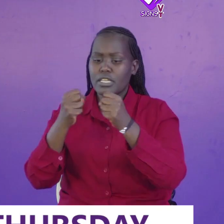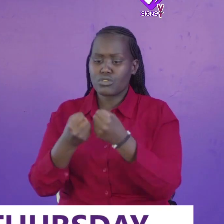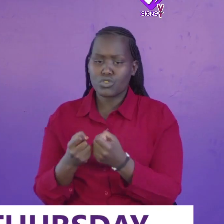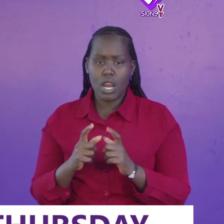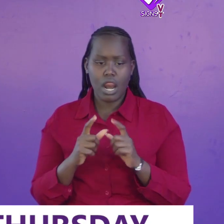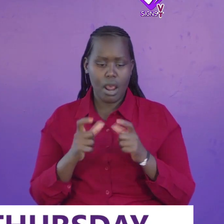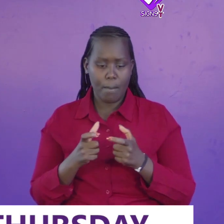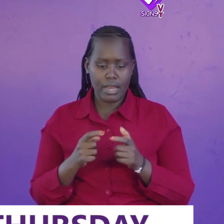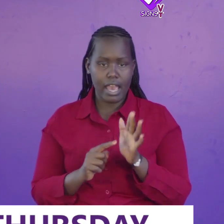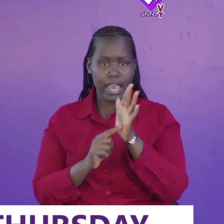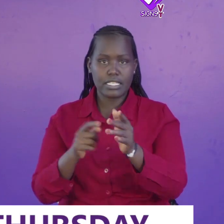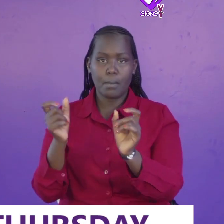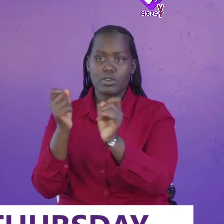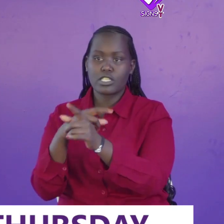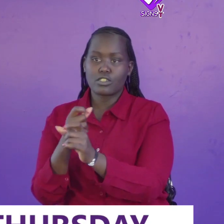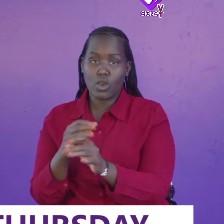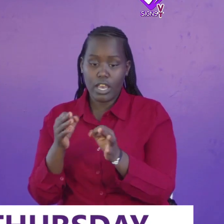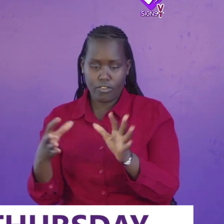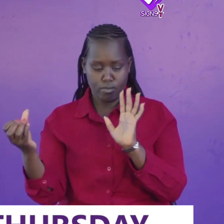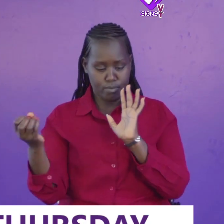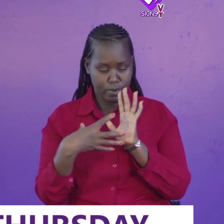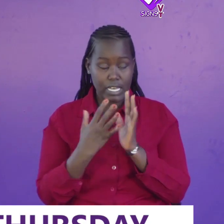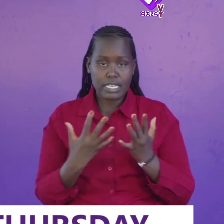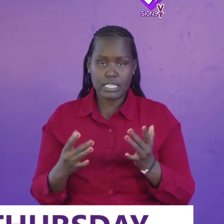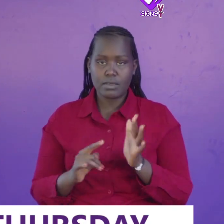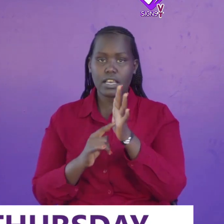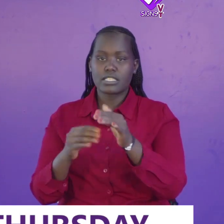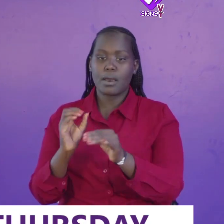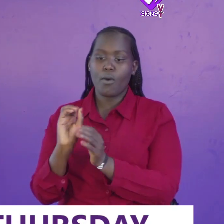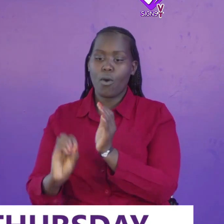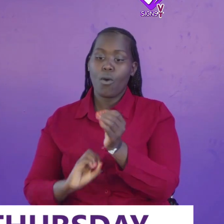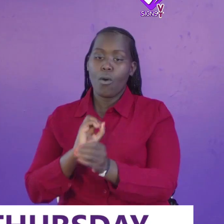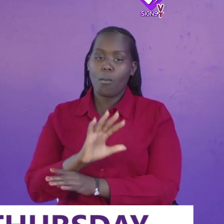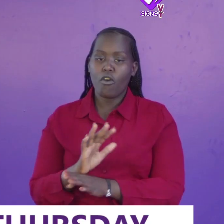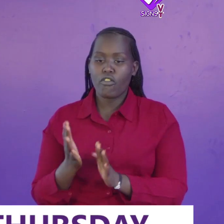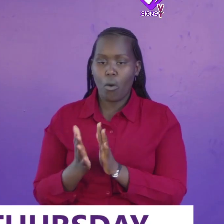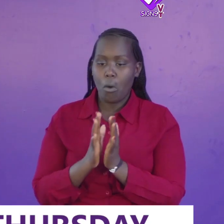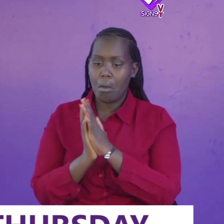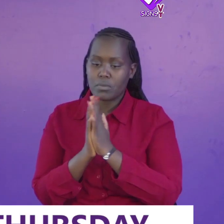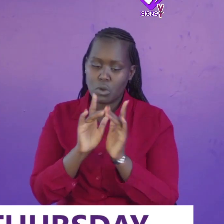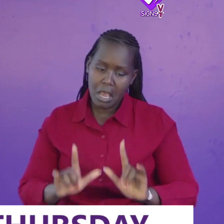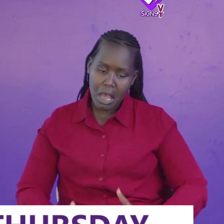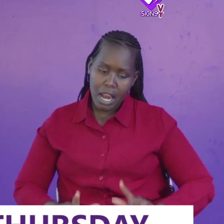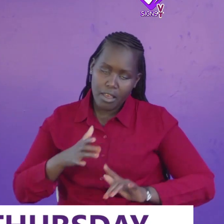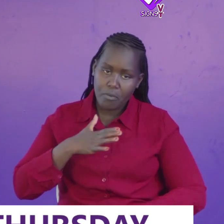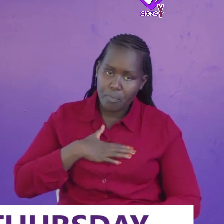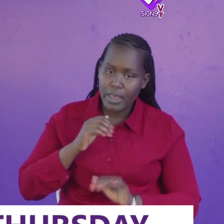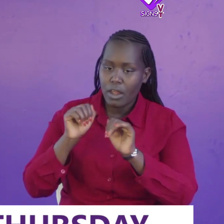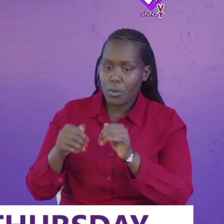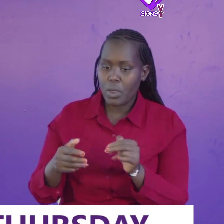TikTok. If I'm posting something narrating, kama ni a movie ama na narrate a day in my life, kuna vile naweza